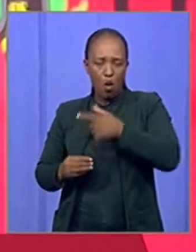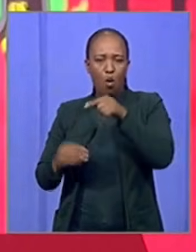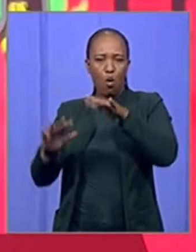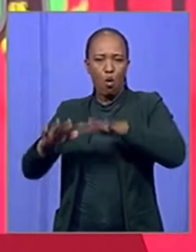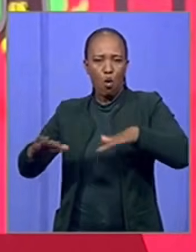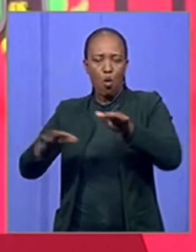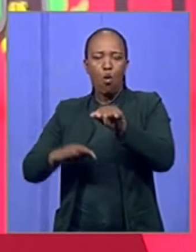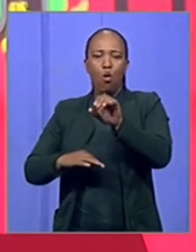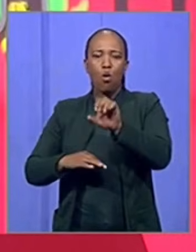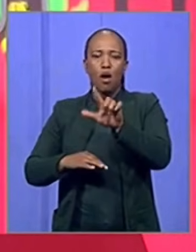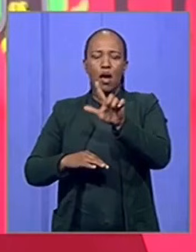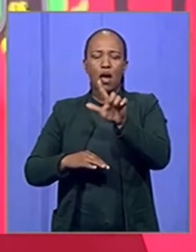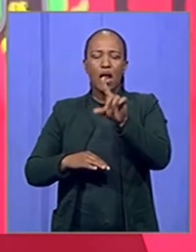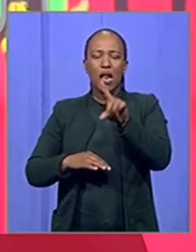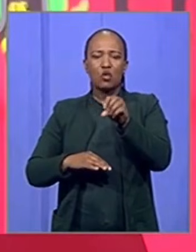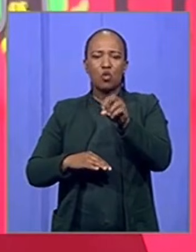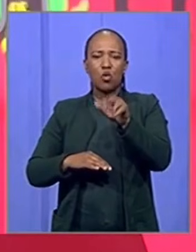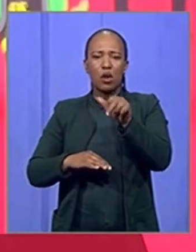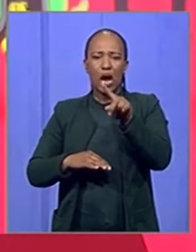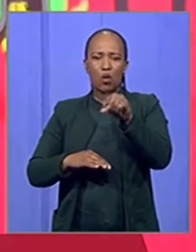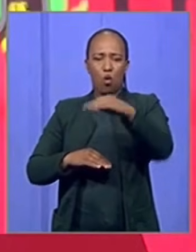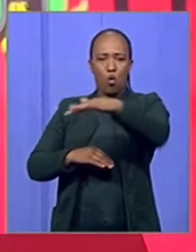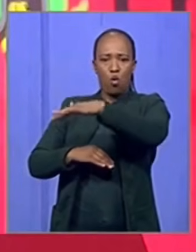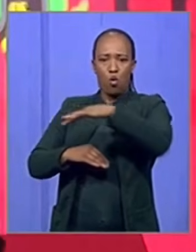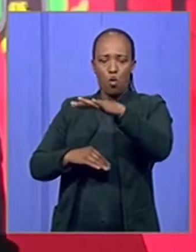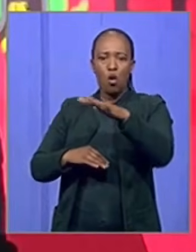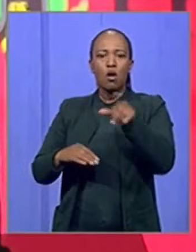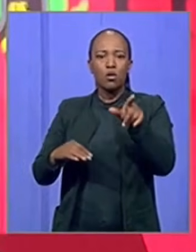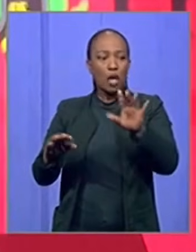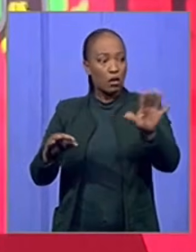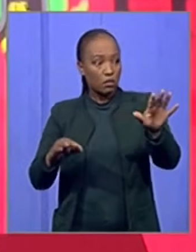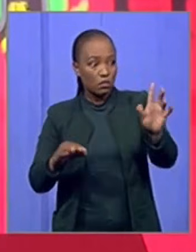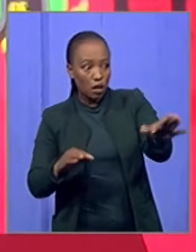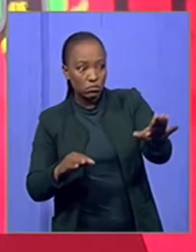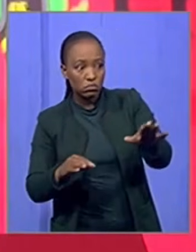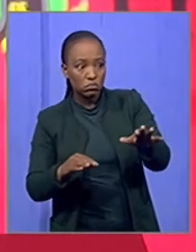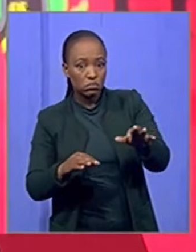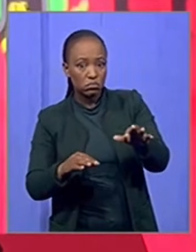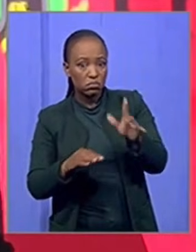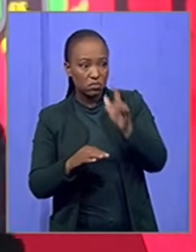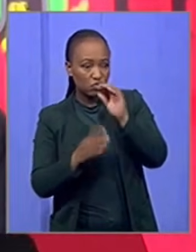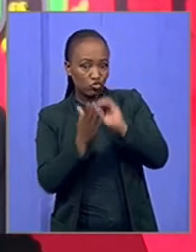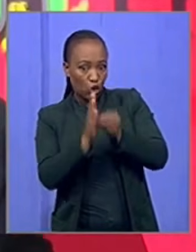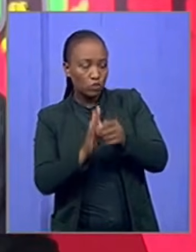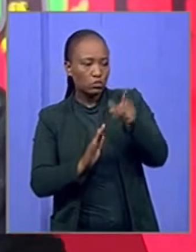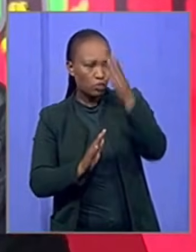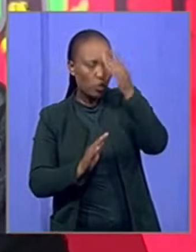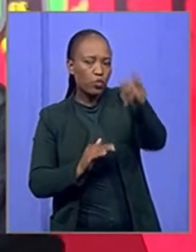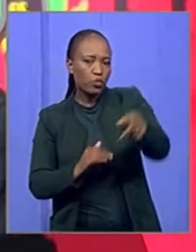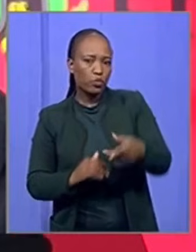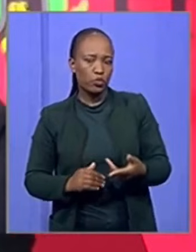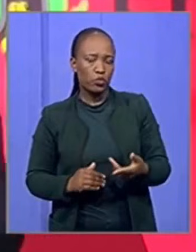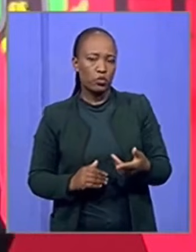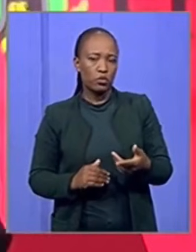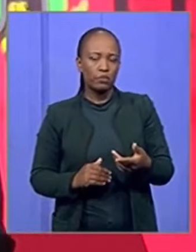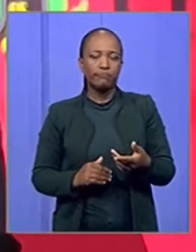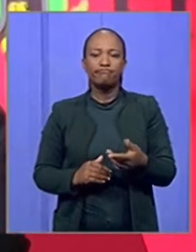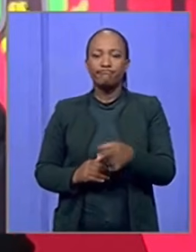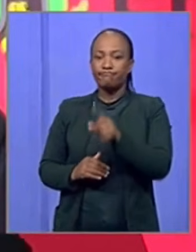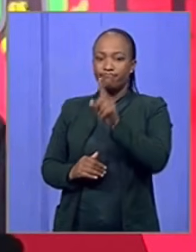you switch on the torch. Hey, crook, we know you. So,